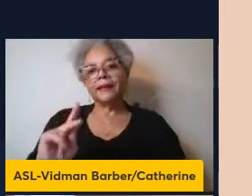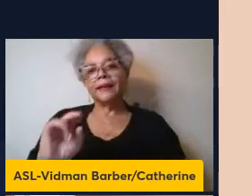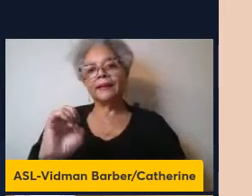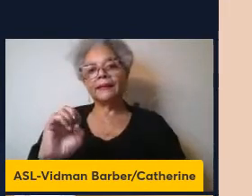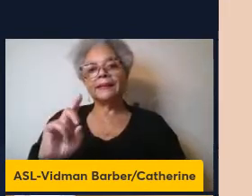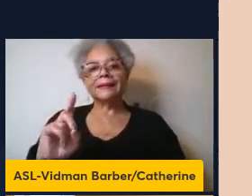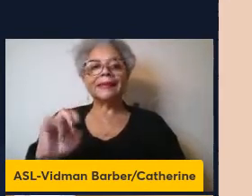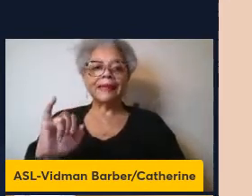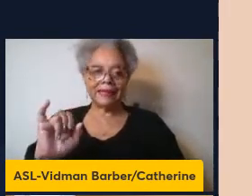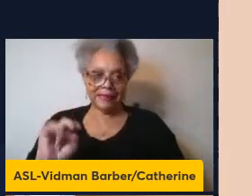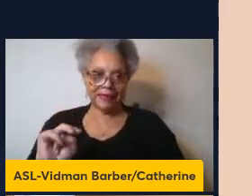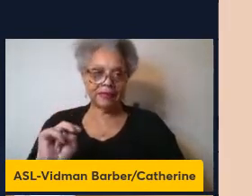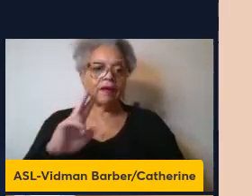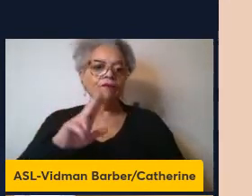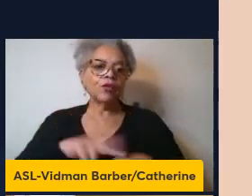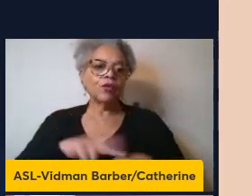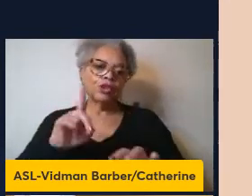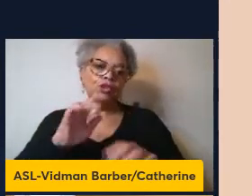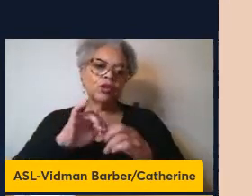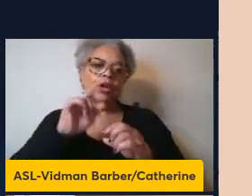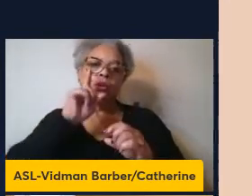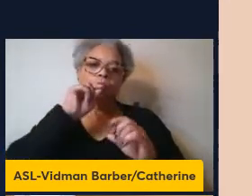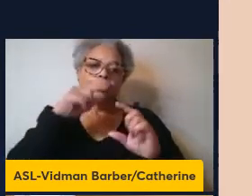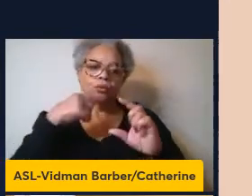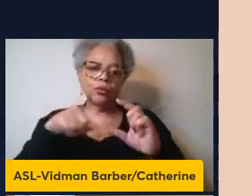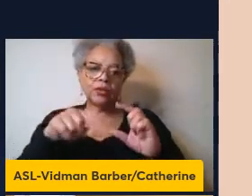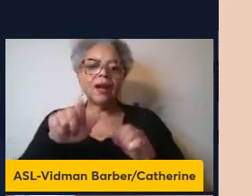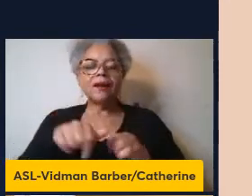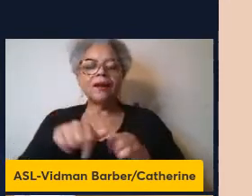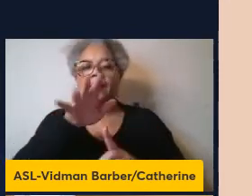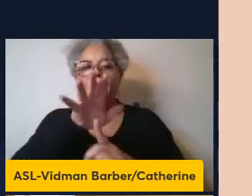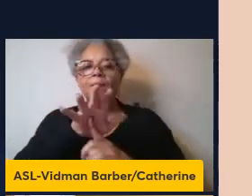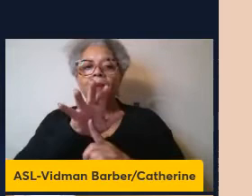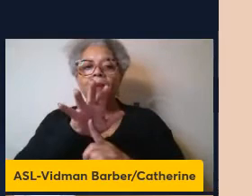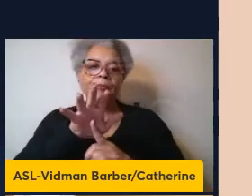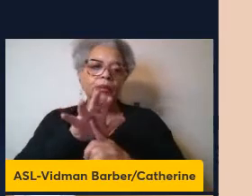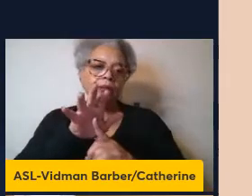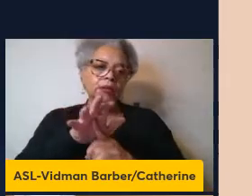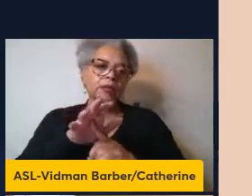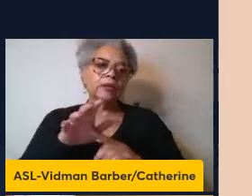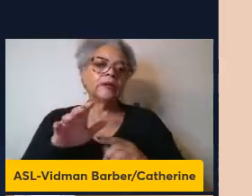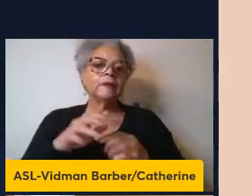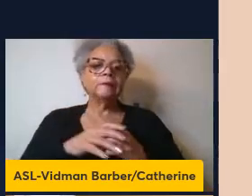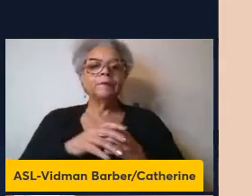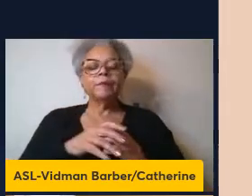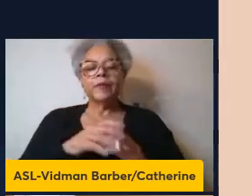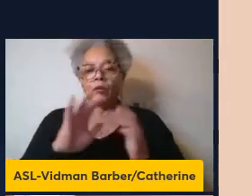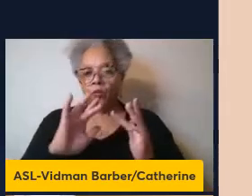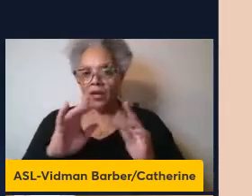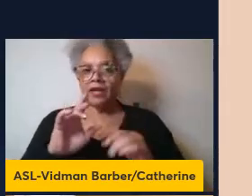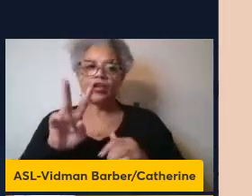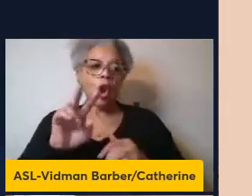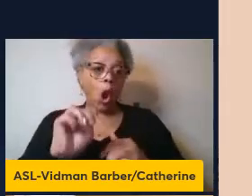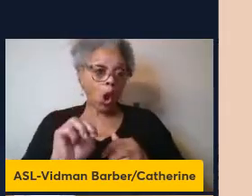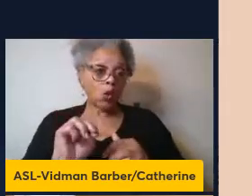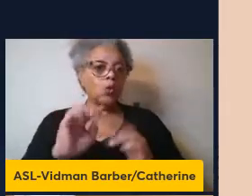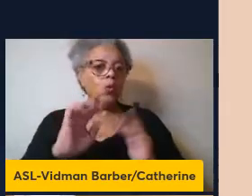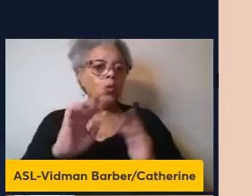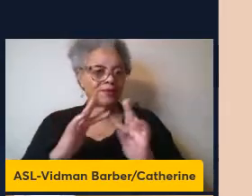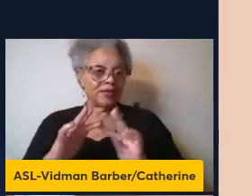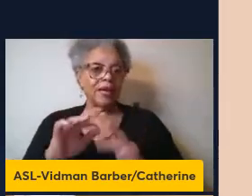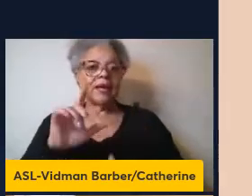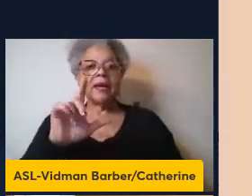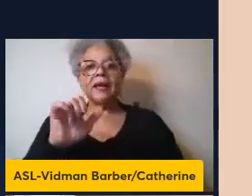on Twitter. That's another popular platform for academics. And then your own website, okay?